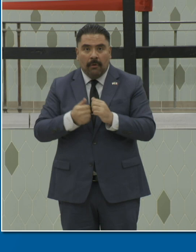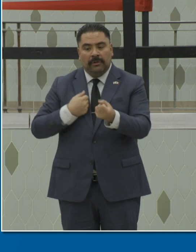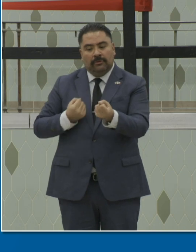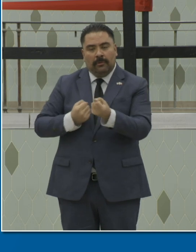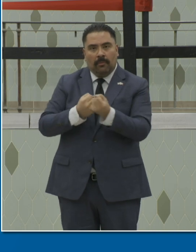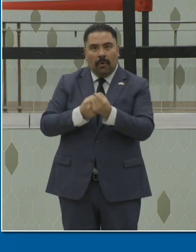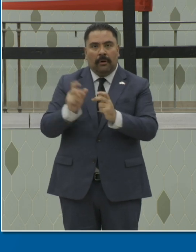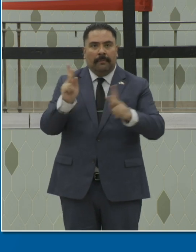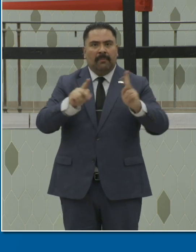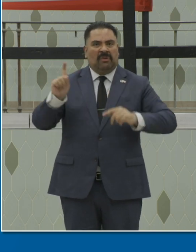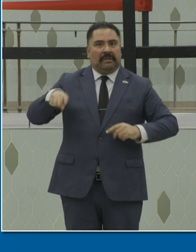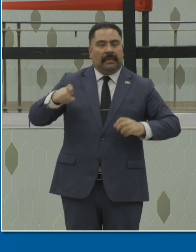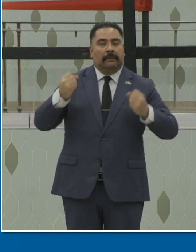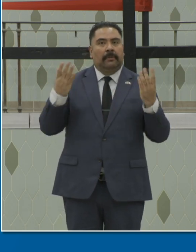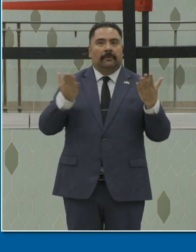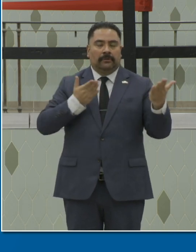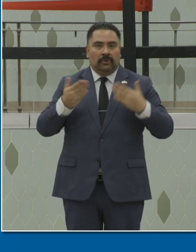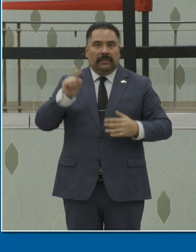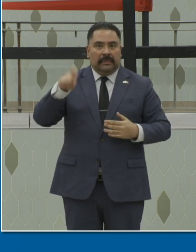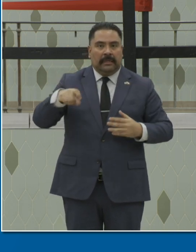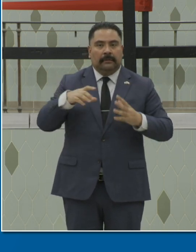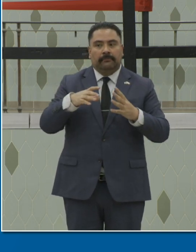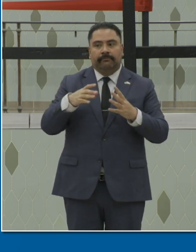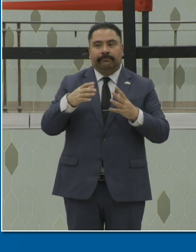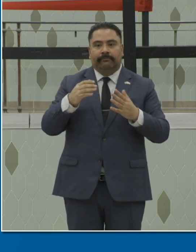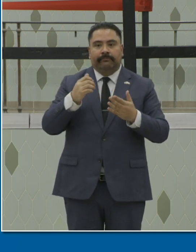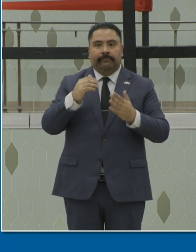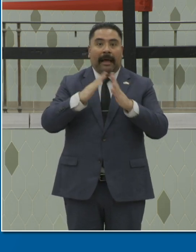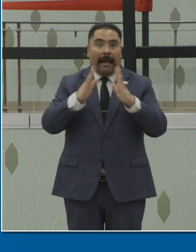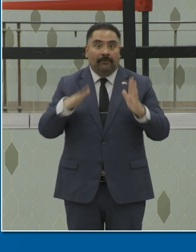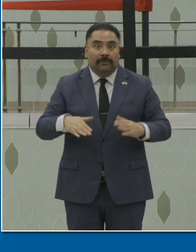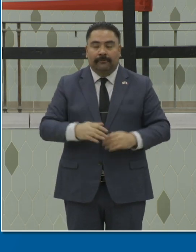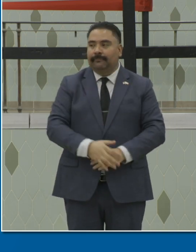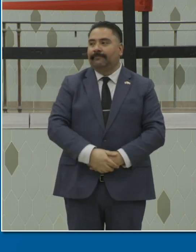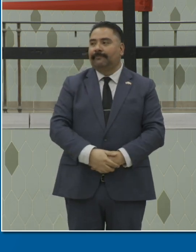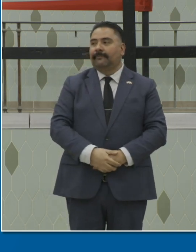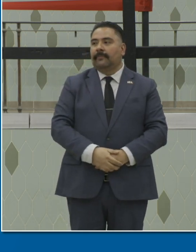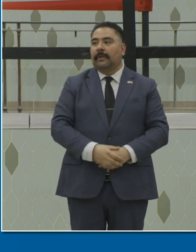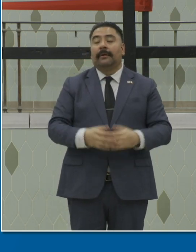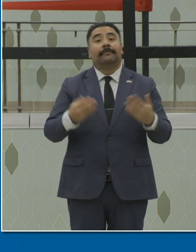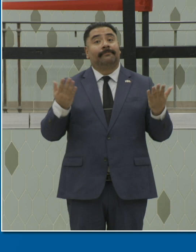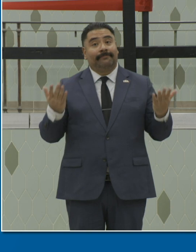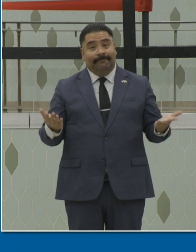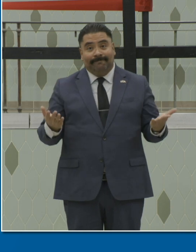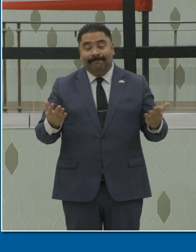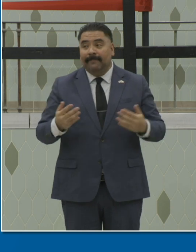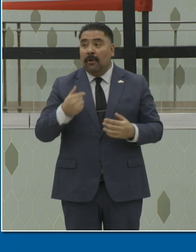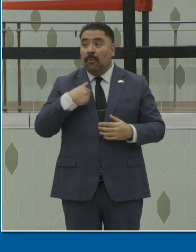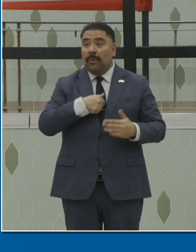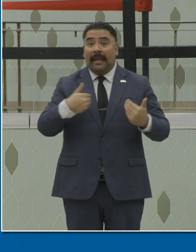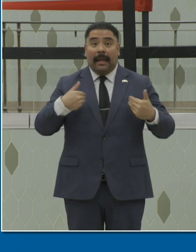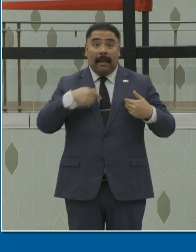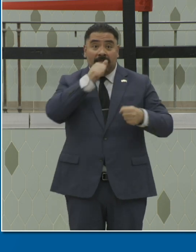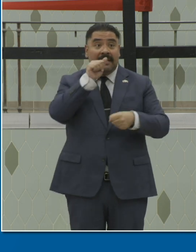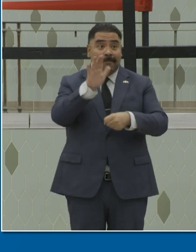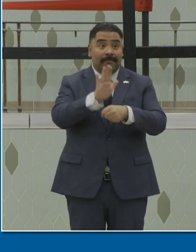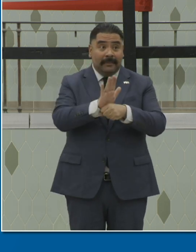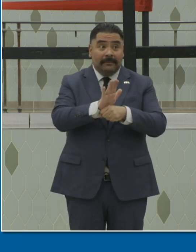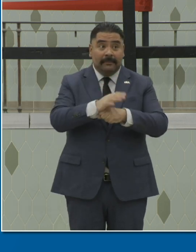those who are experiencing housing insecurity. And so with that, we have a